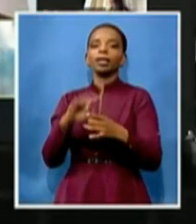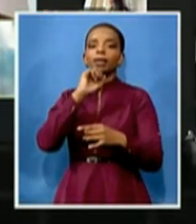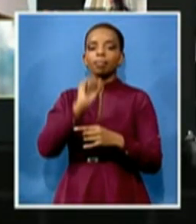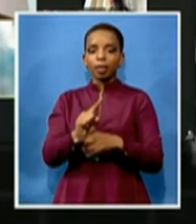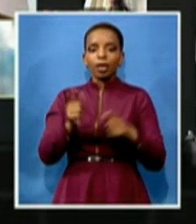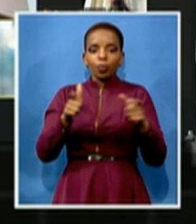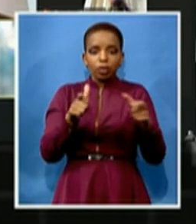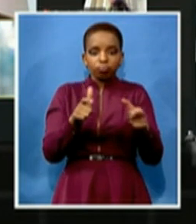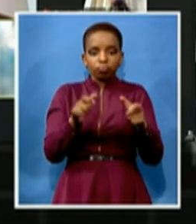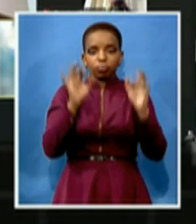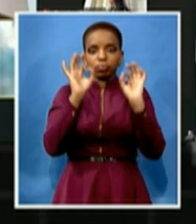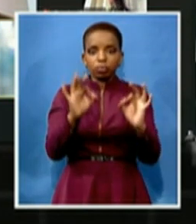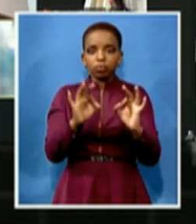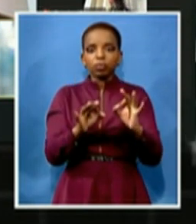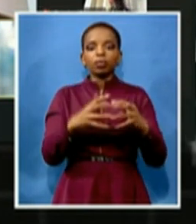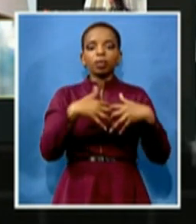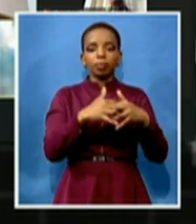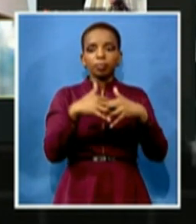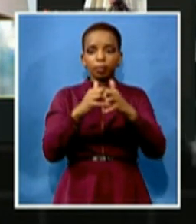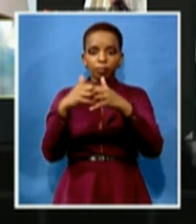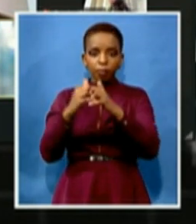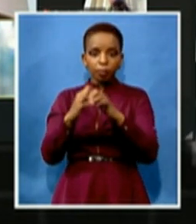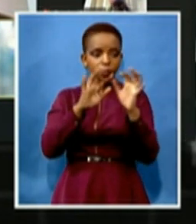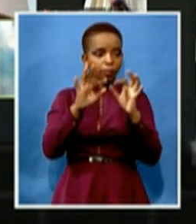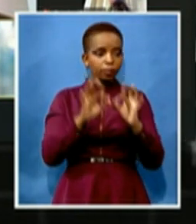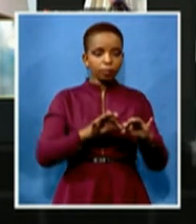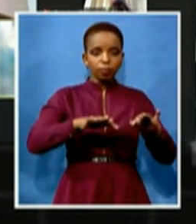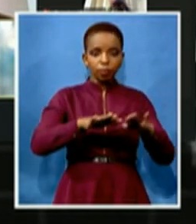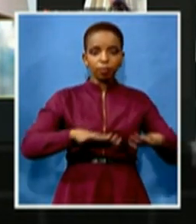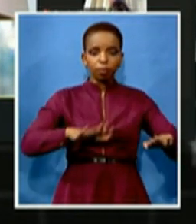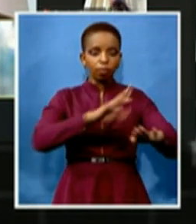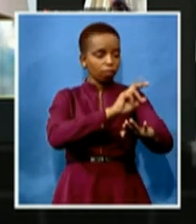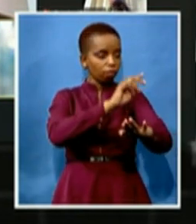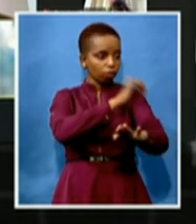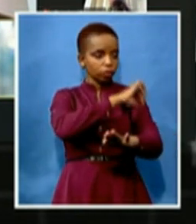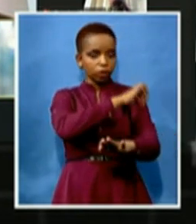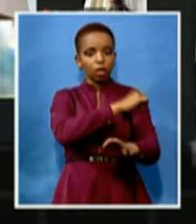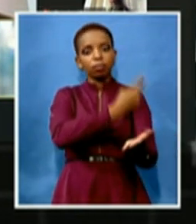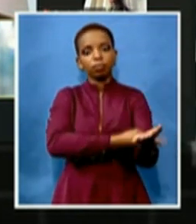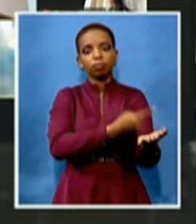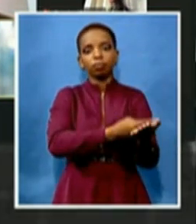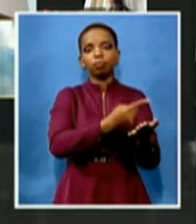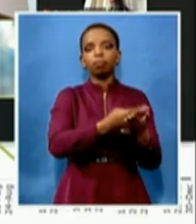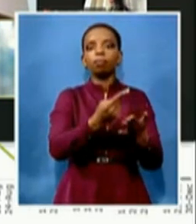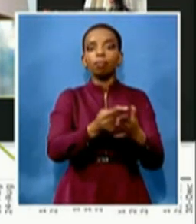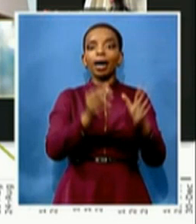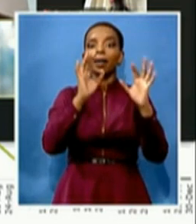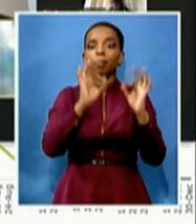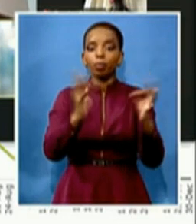that there is appropriate facilities for those that need it.